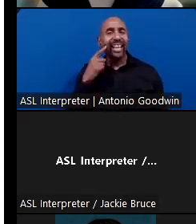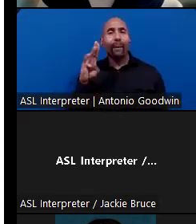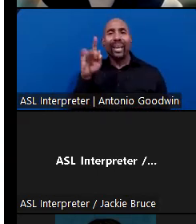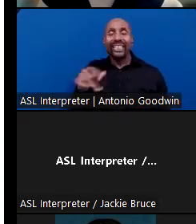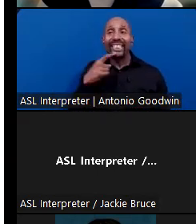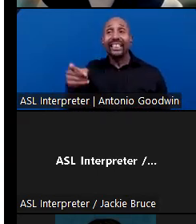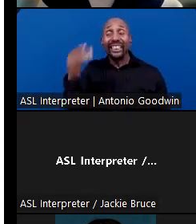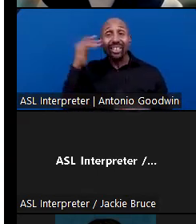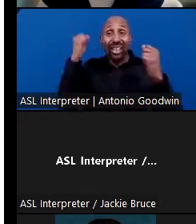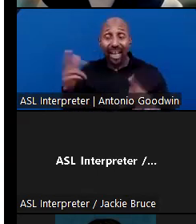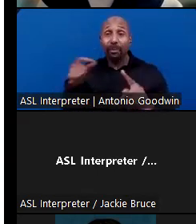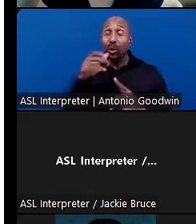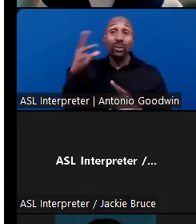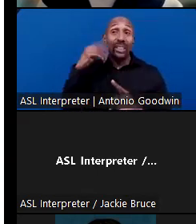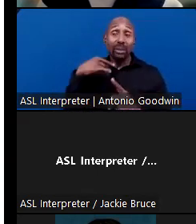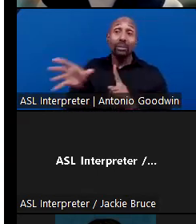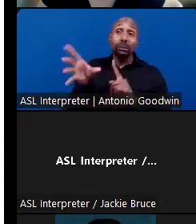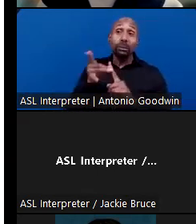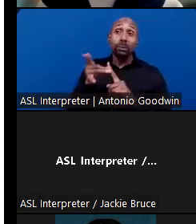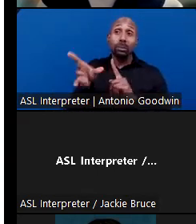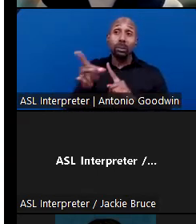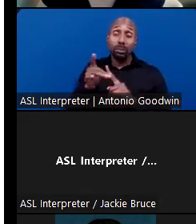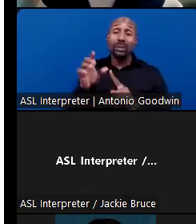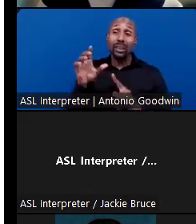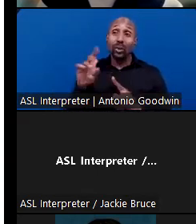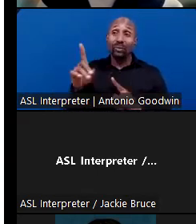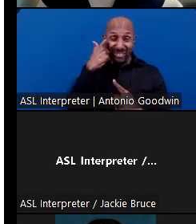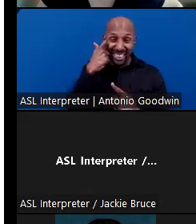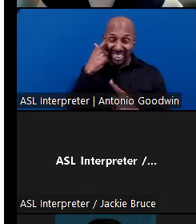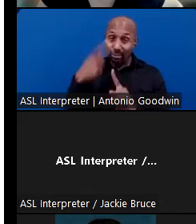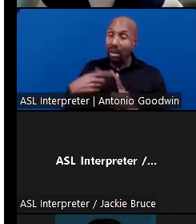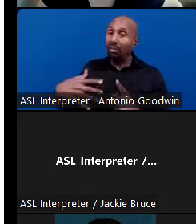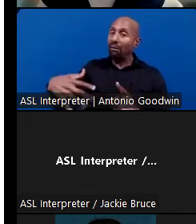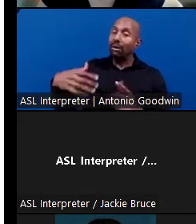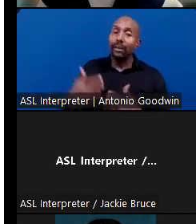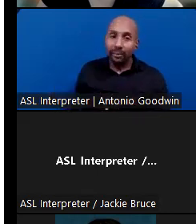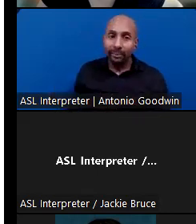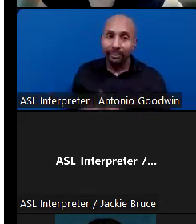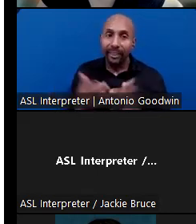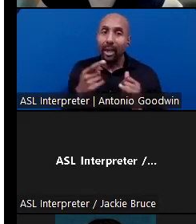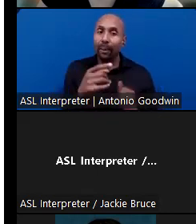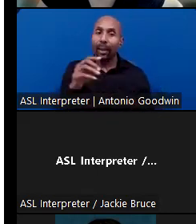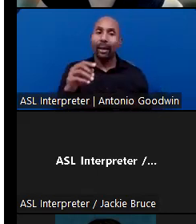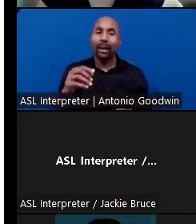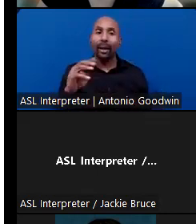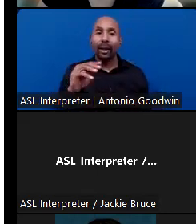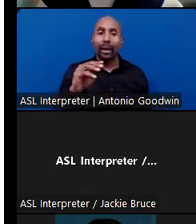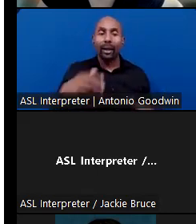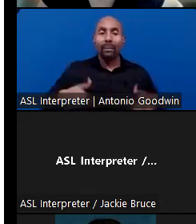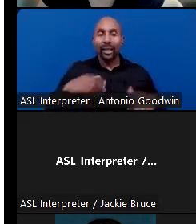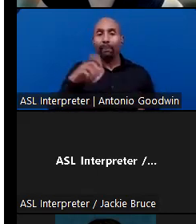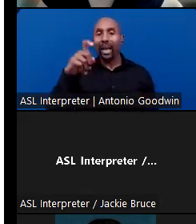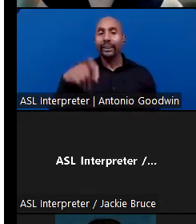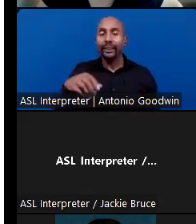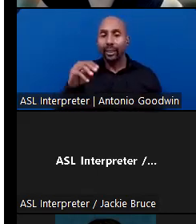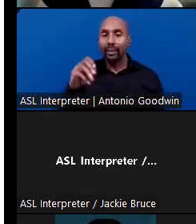Oh wait, I don't know. So we'll do a little overview. How does monkeypox pass from person to